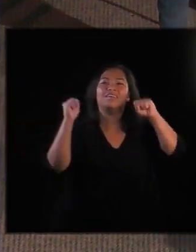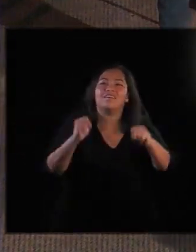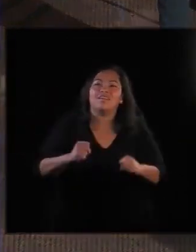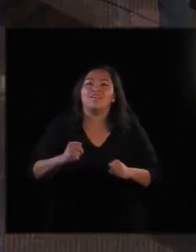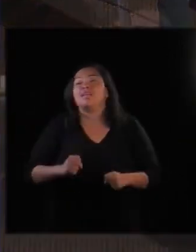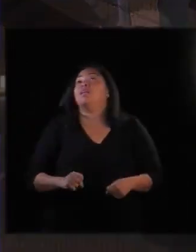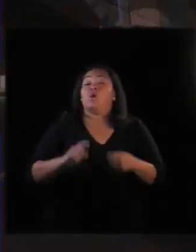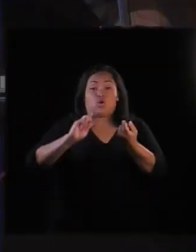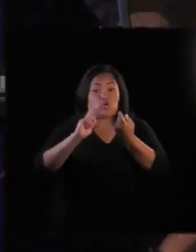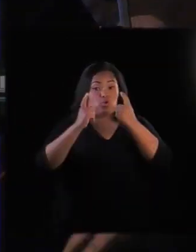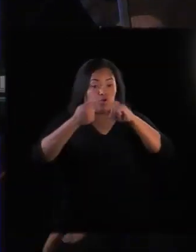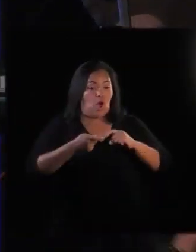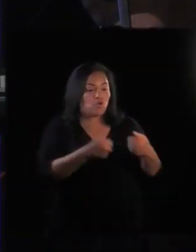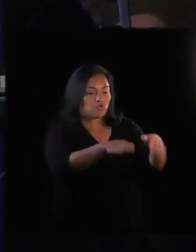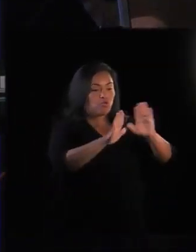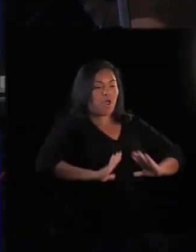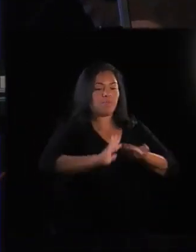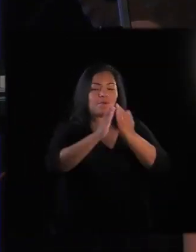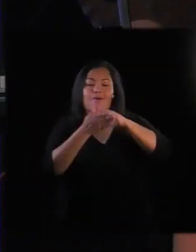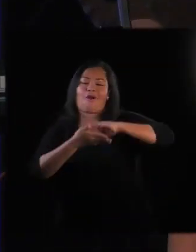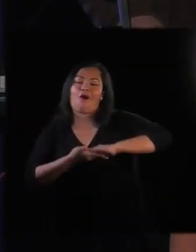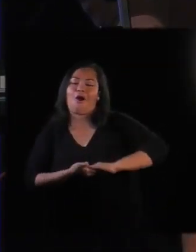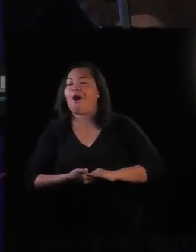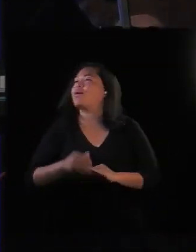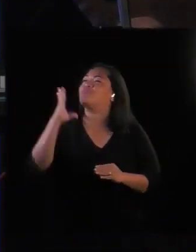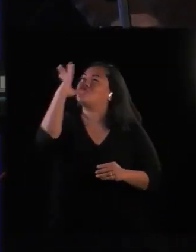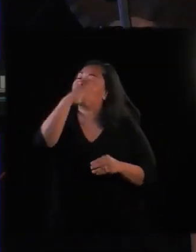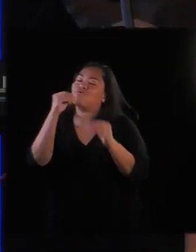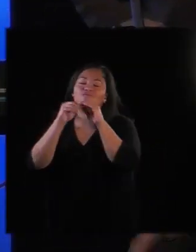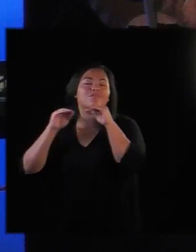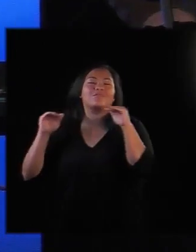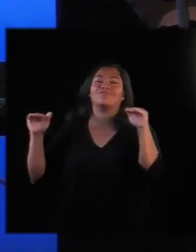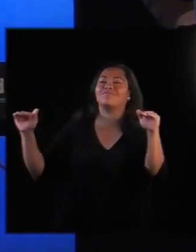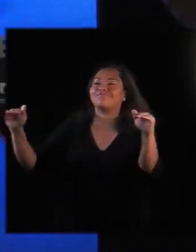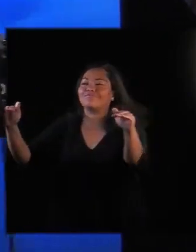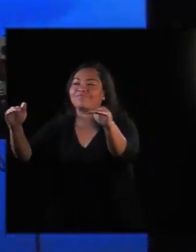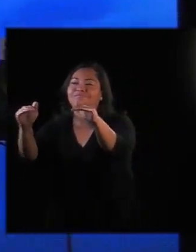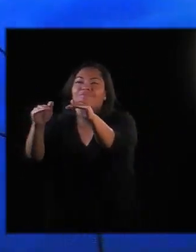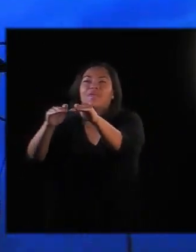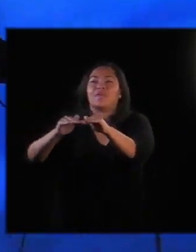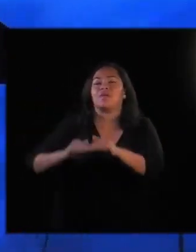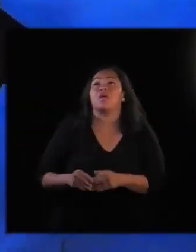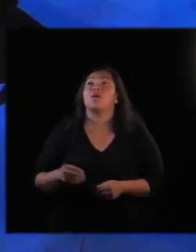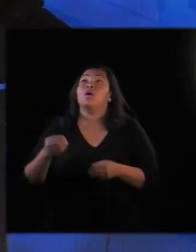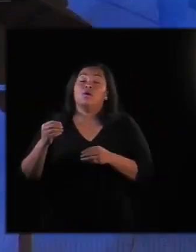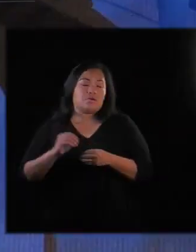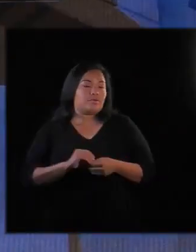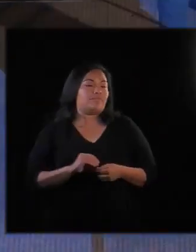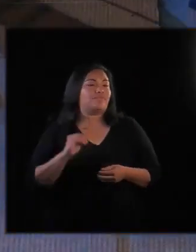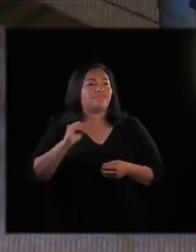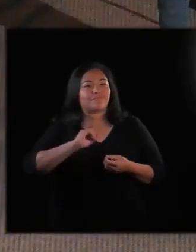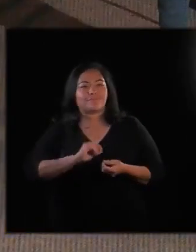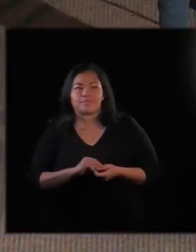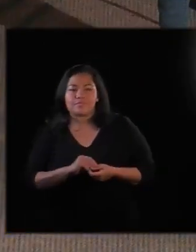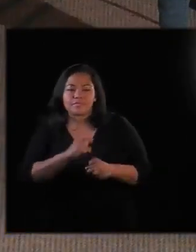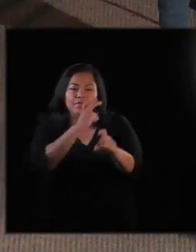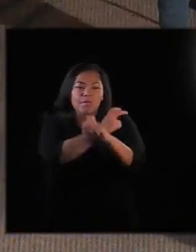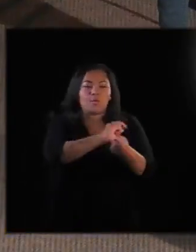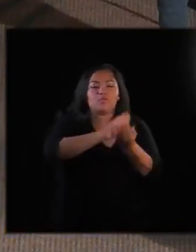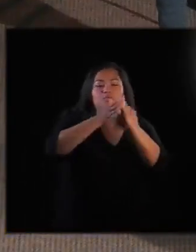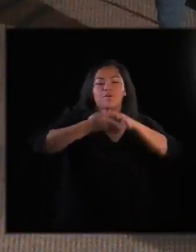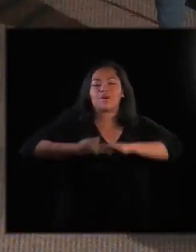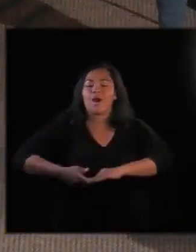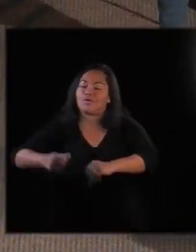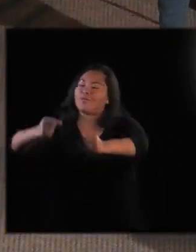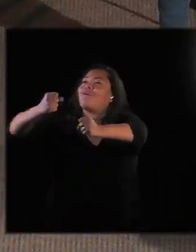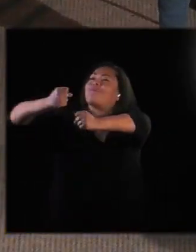cares. Here's what he does. You turn graves into gardens. You turn bones